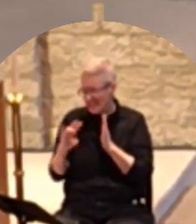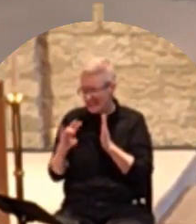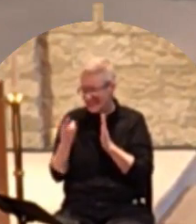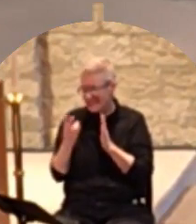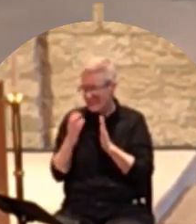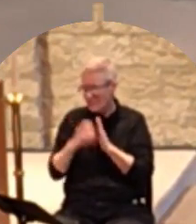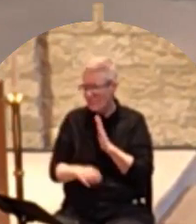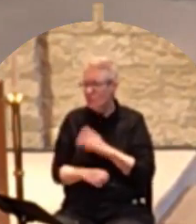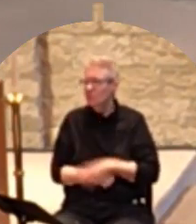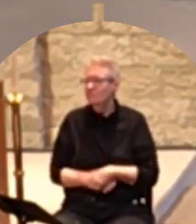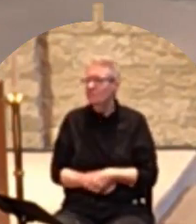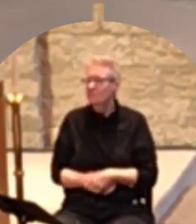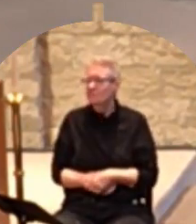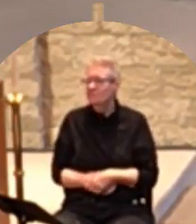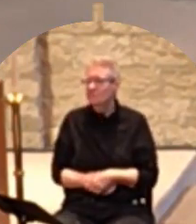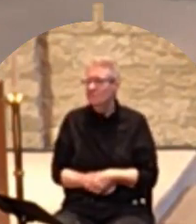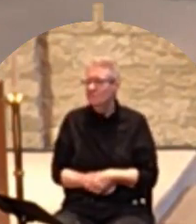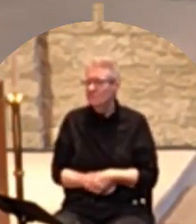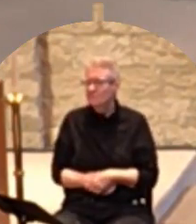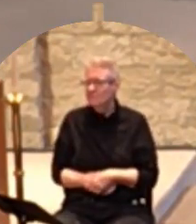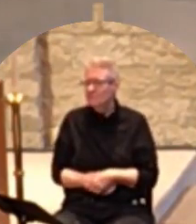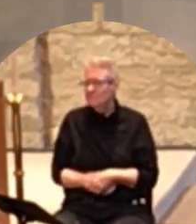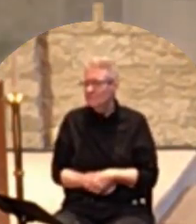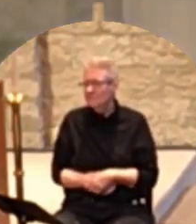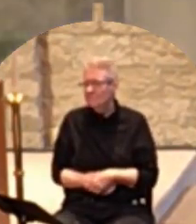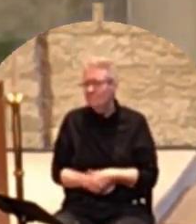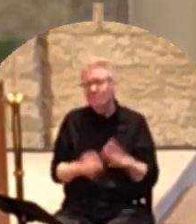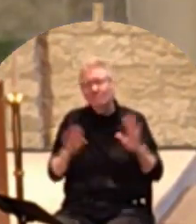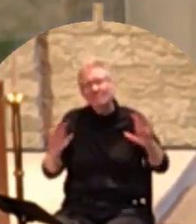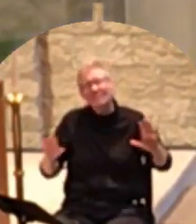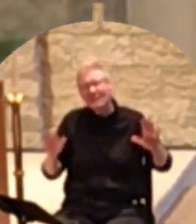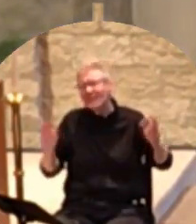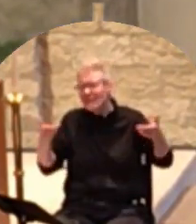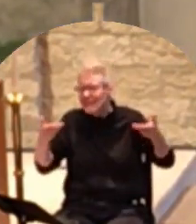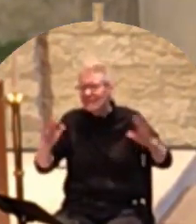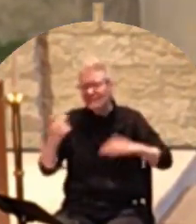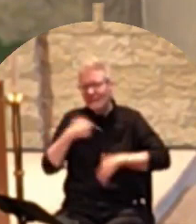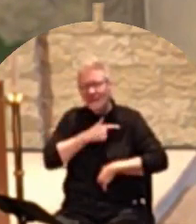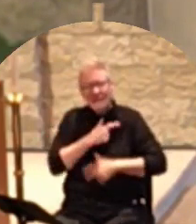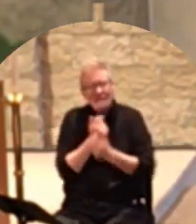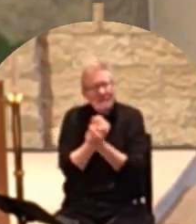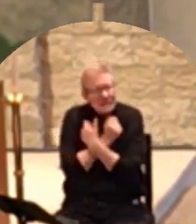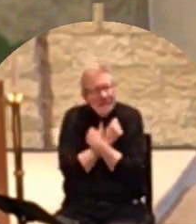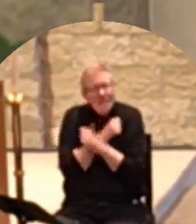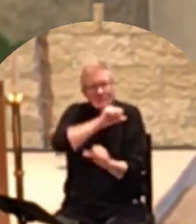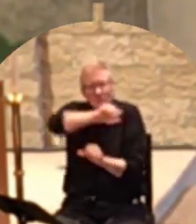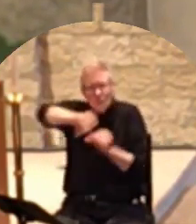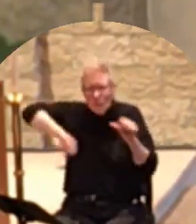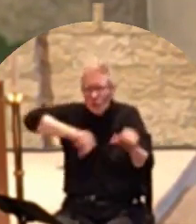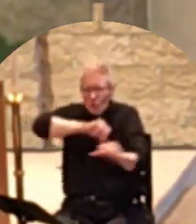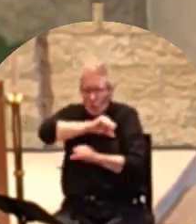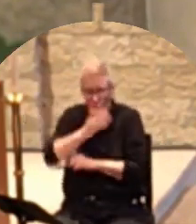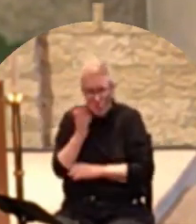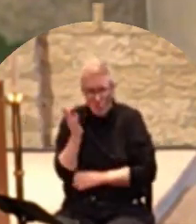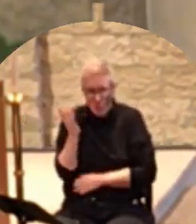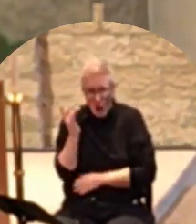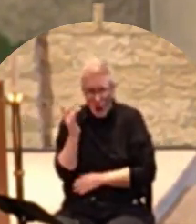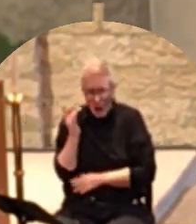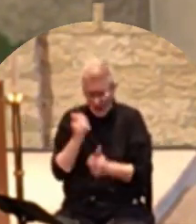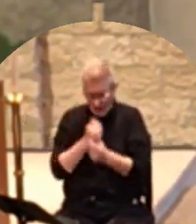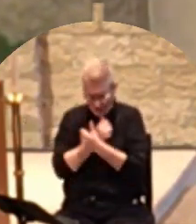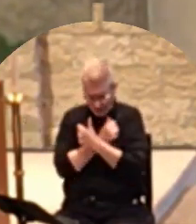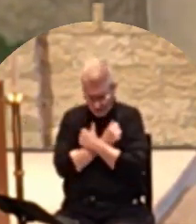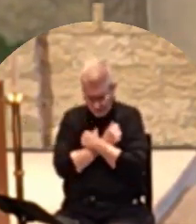verse. Beloved, let us love one another, because love is